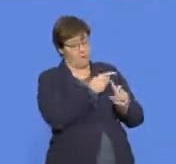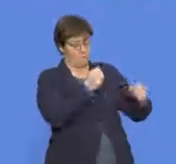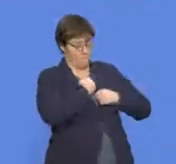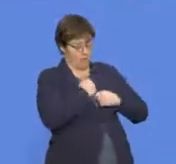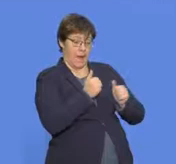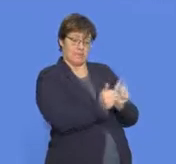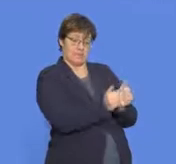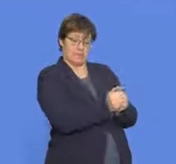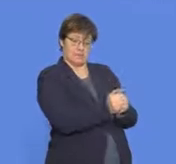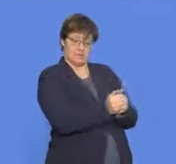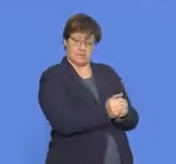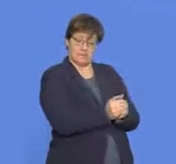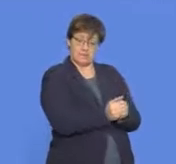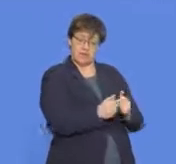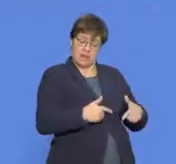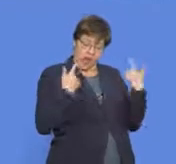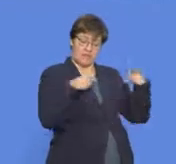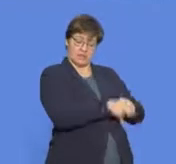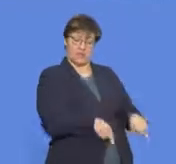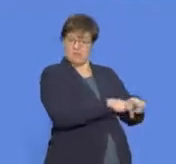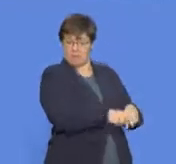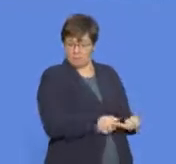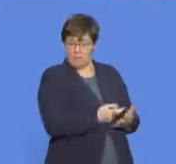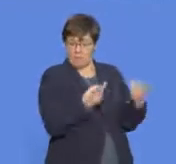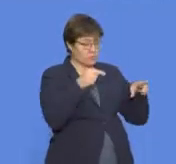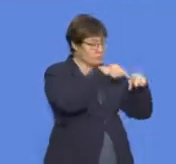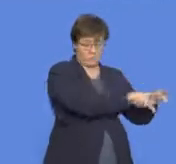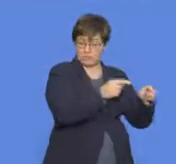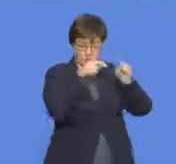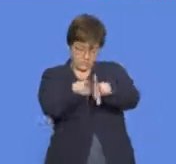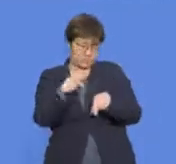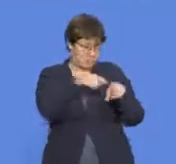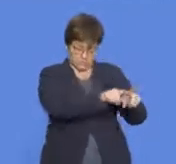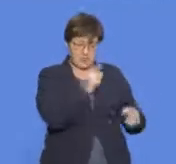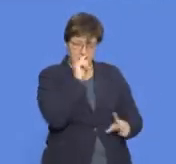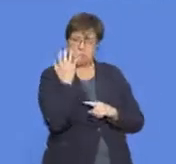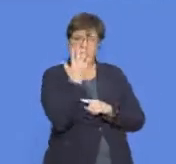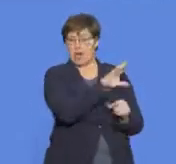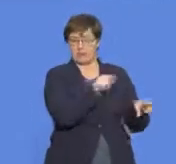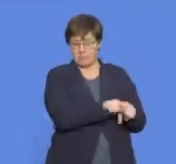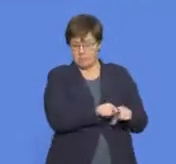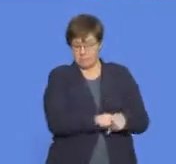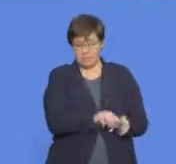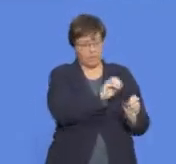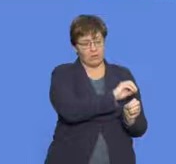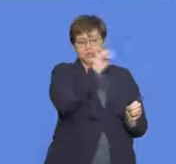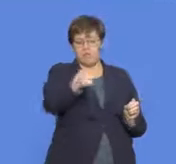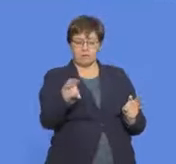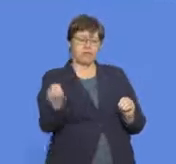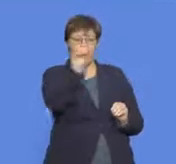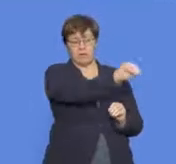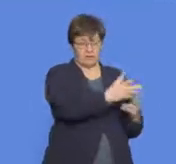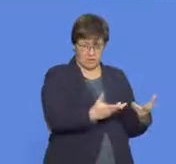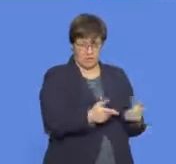have partners that mate for life. Most organisms don't. And even if we have a look in the plant world,